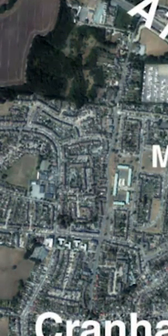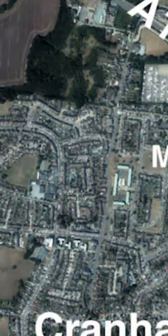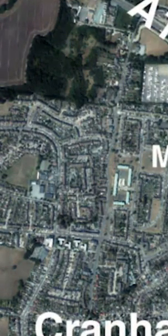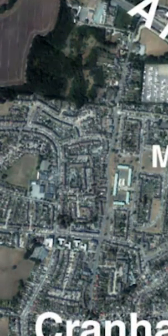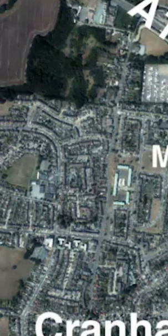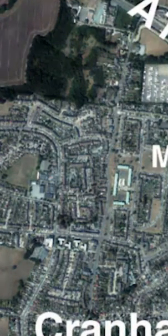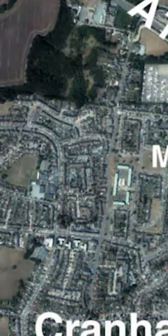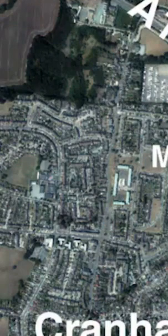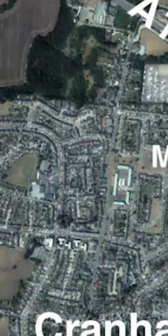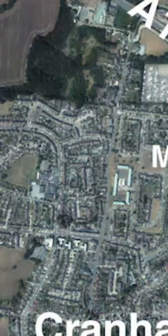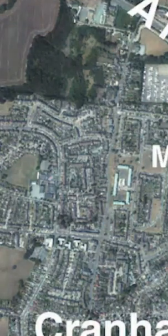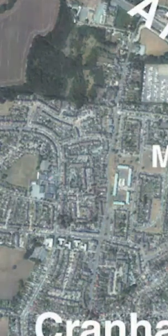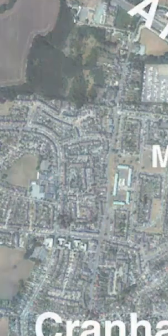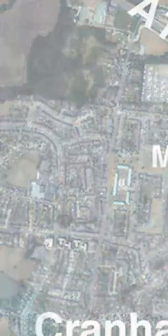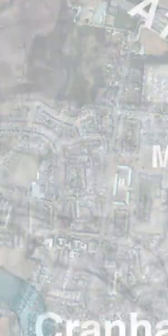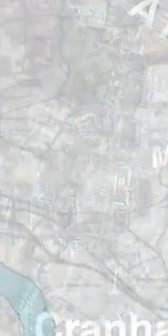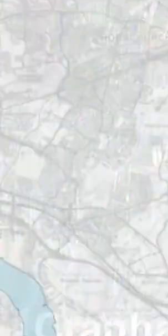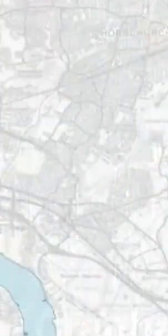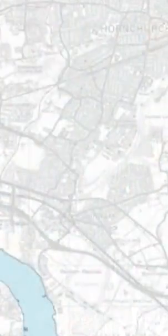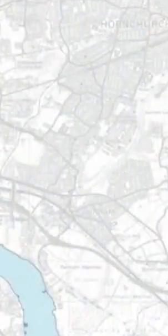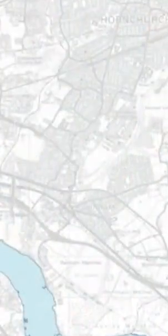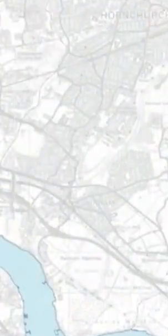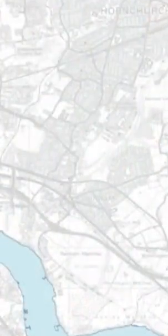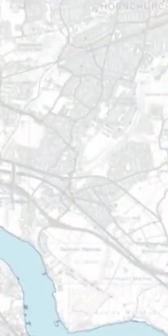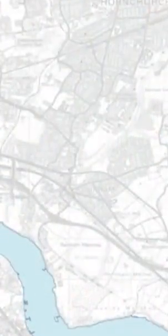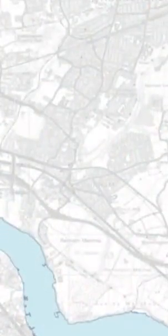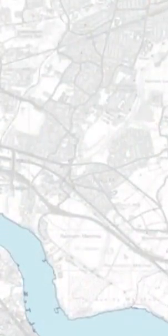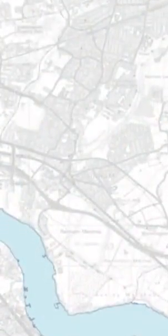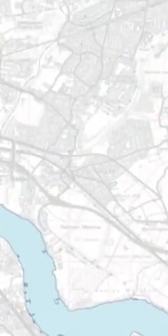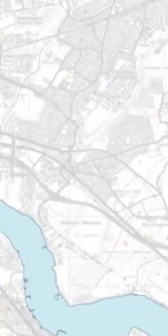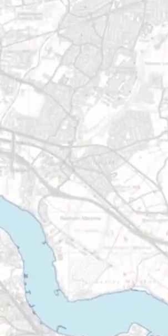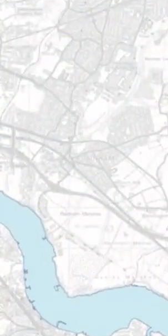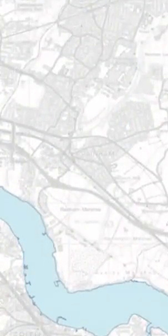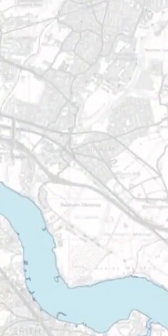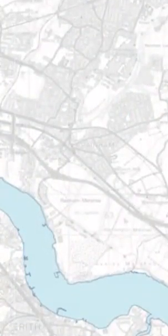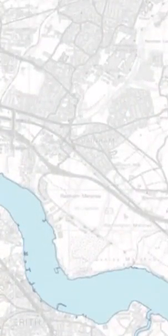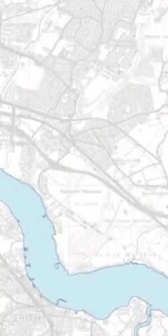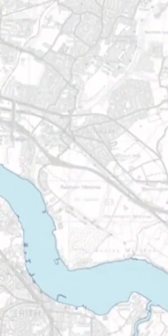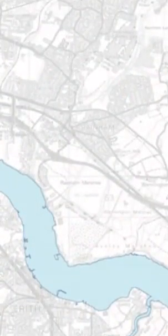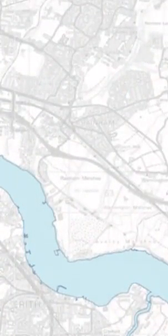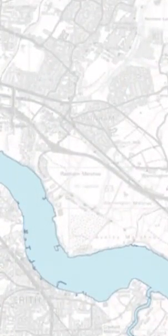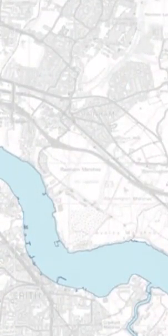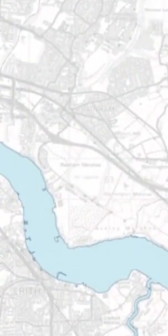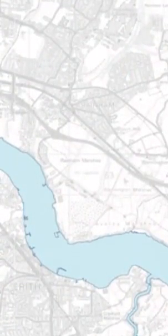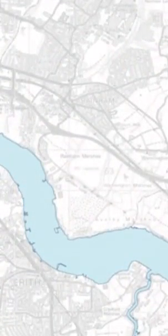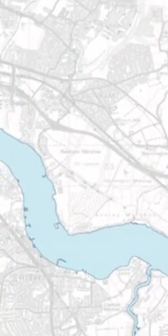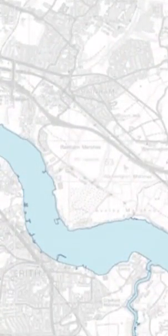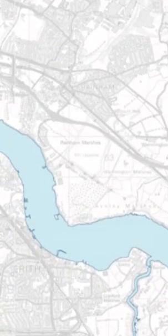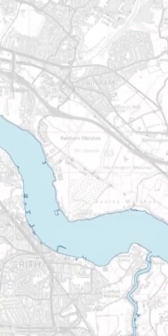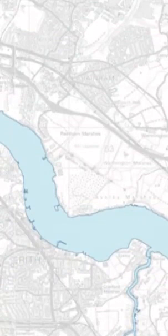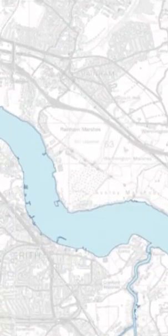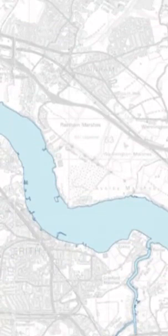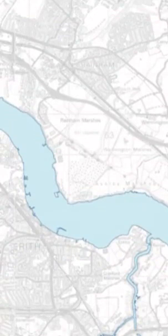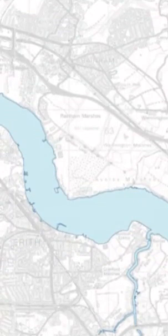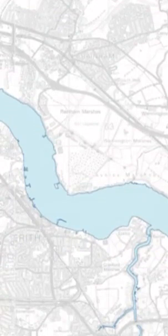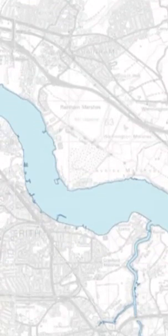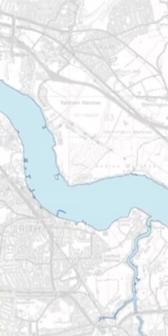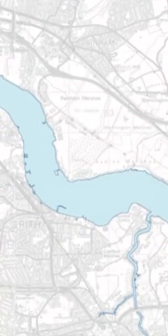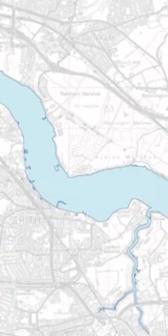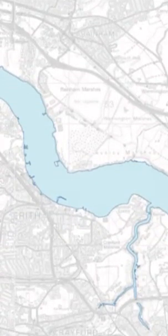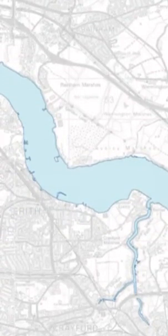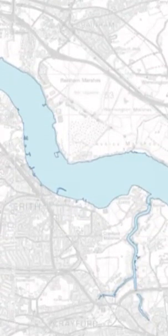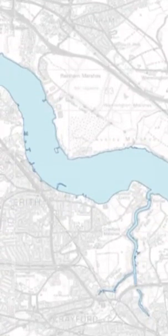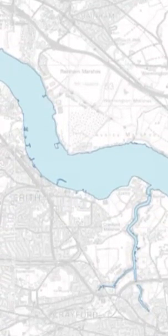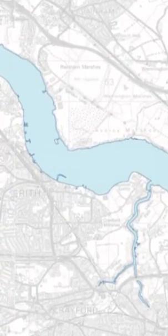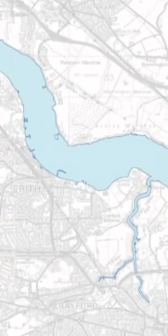the existing routes. We've carried out detailed noise assessments and have identified locations along the route